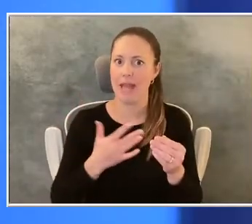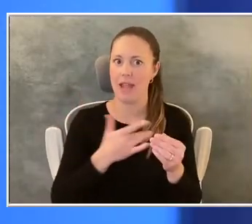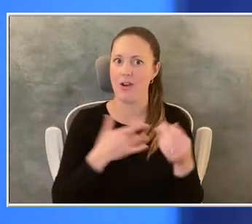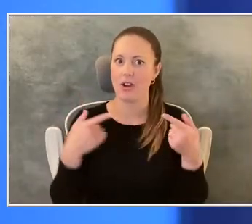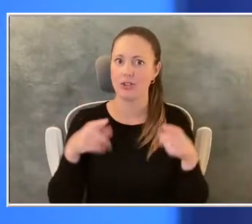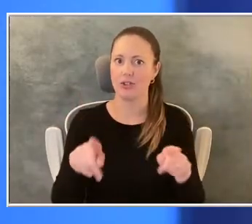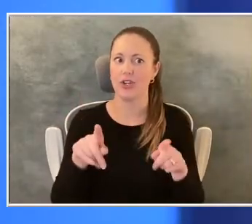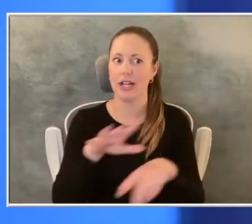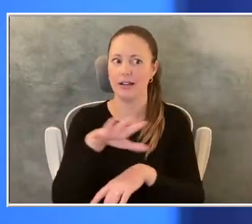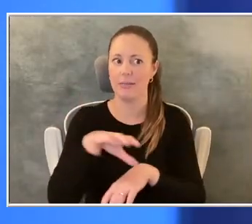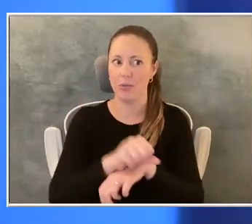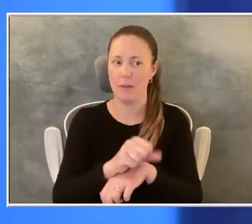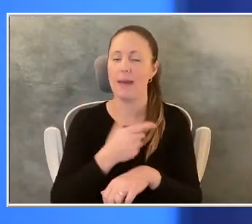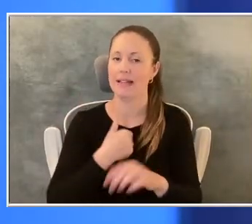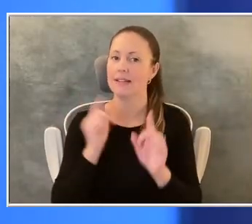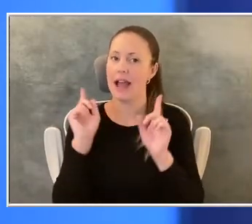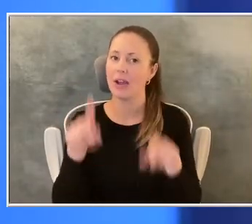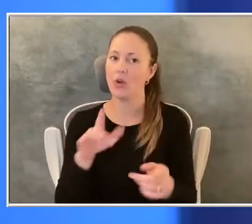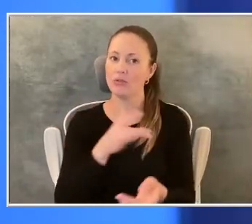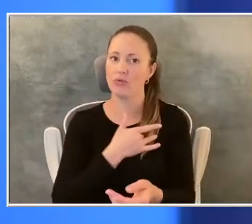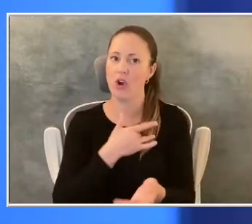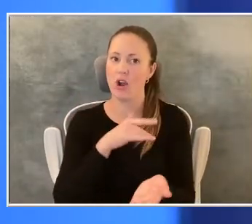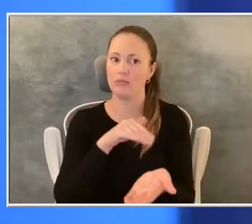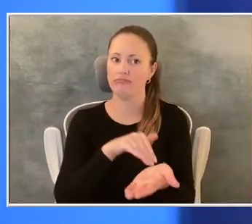doctor religiously.